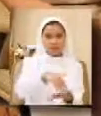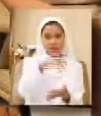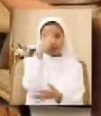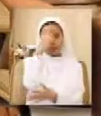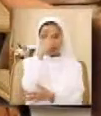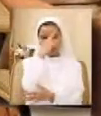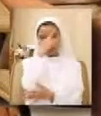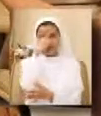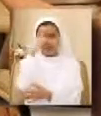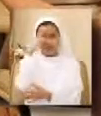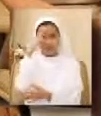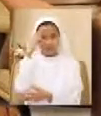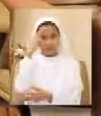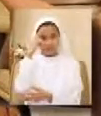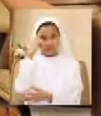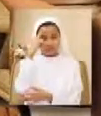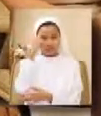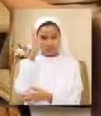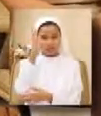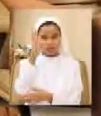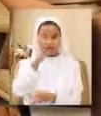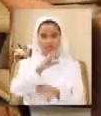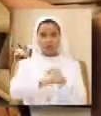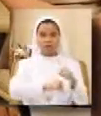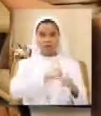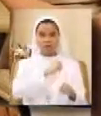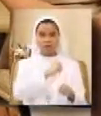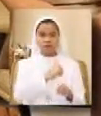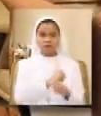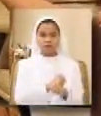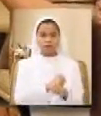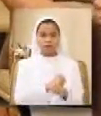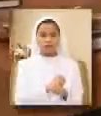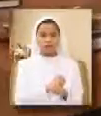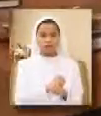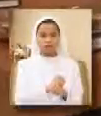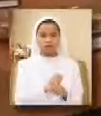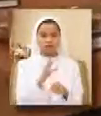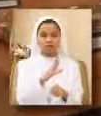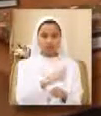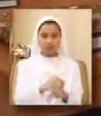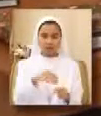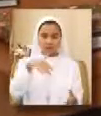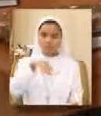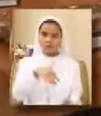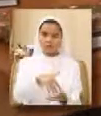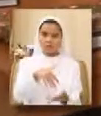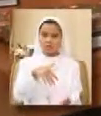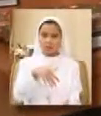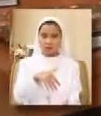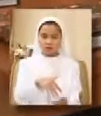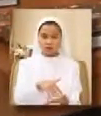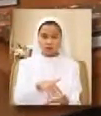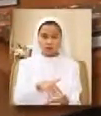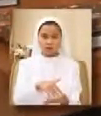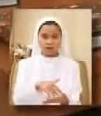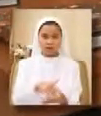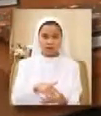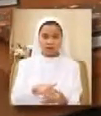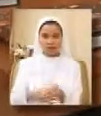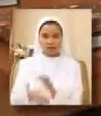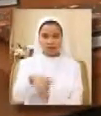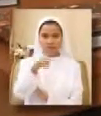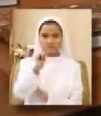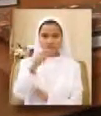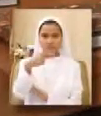Anin mo tayo na ako sa Roma, doon ako nag-theology. Philosophy, hindi. Philosophy dito. Theology sa Roma, at saka